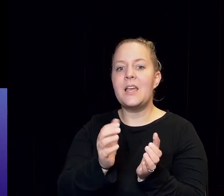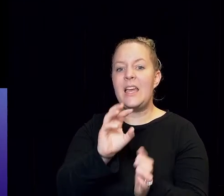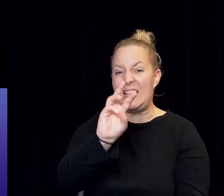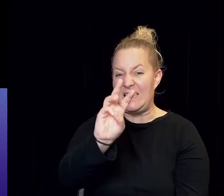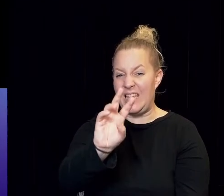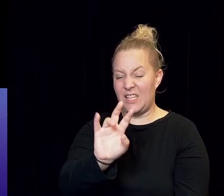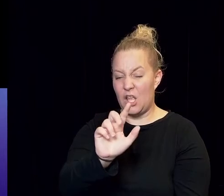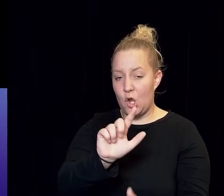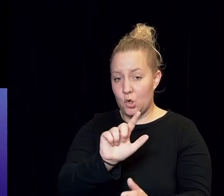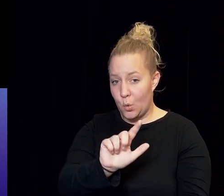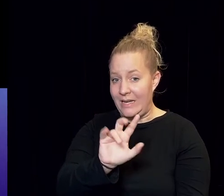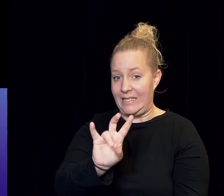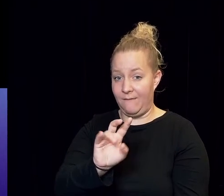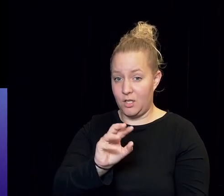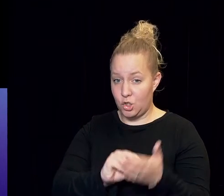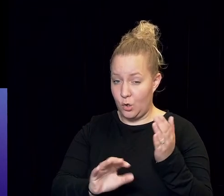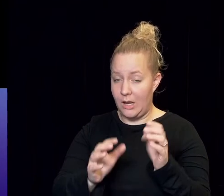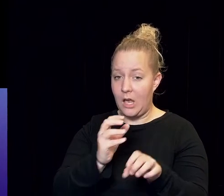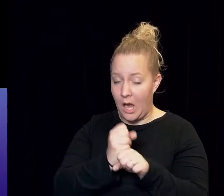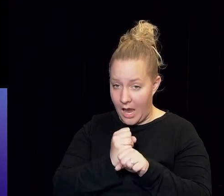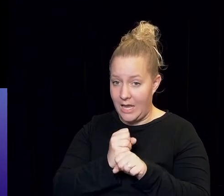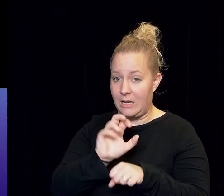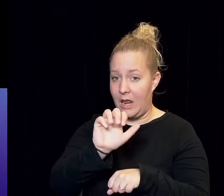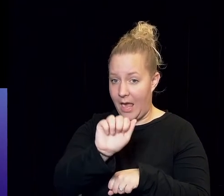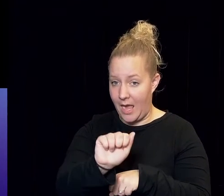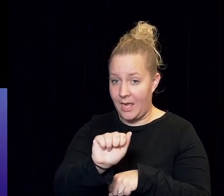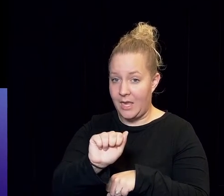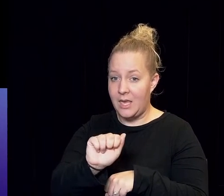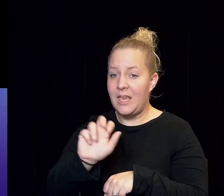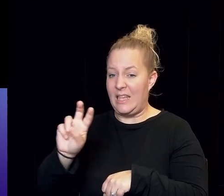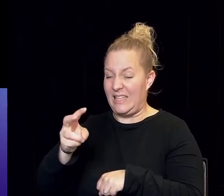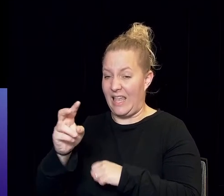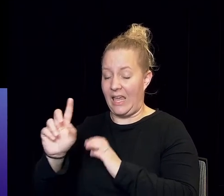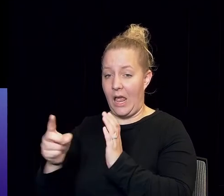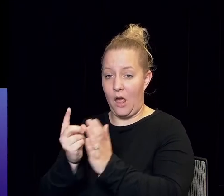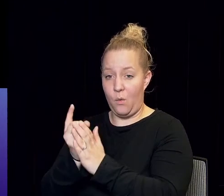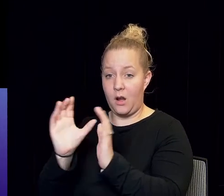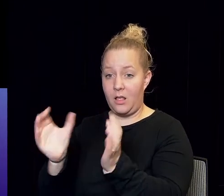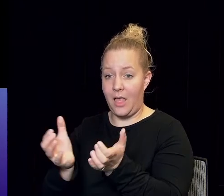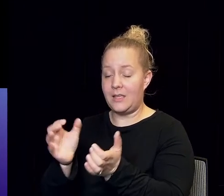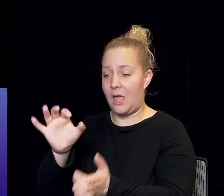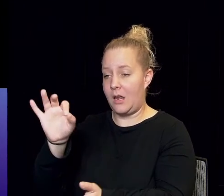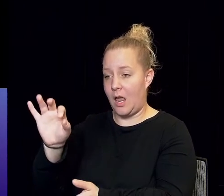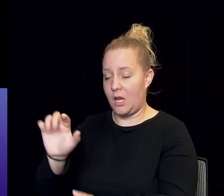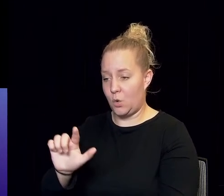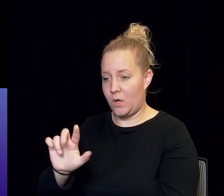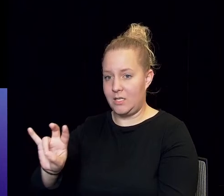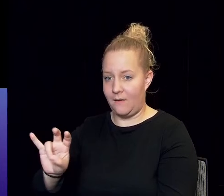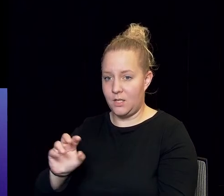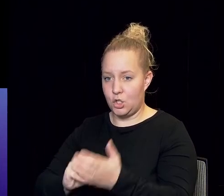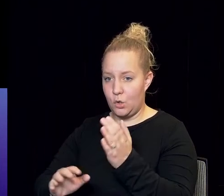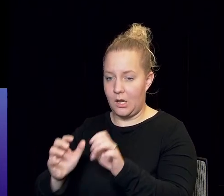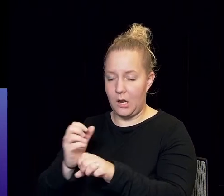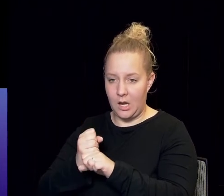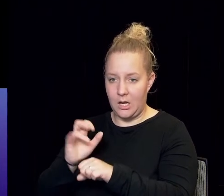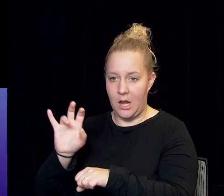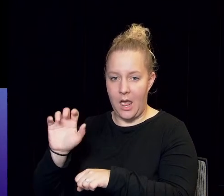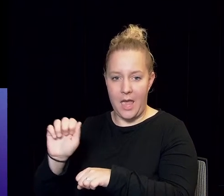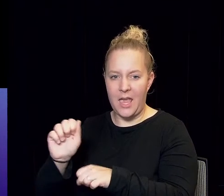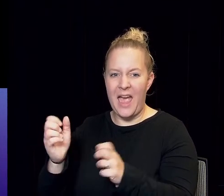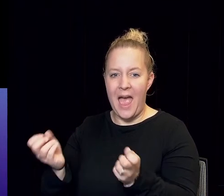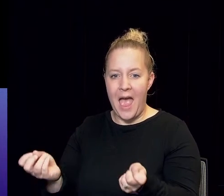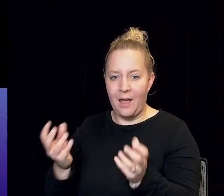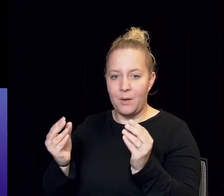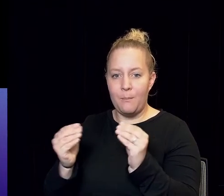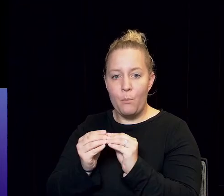class, 9/27 students got an A. What fraction more of the students got an A in first hour than in second hour? Well,